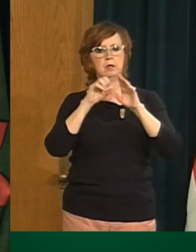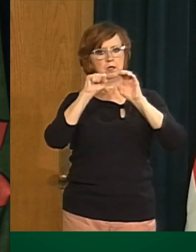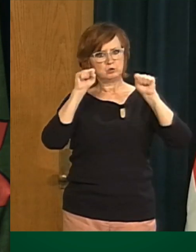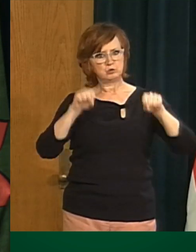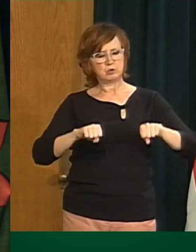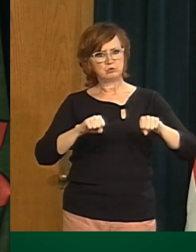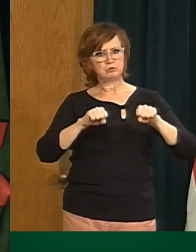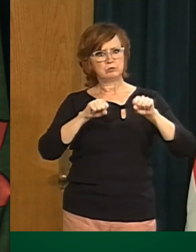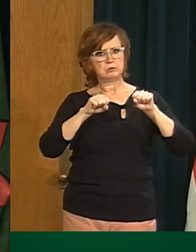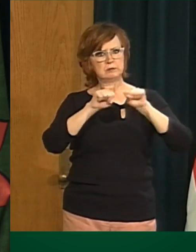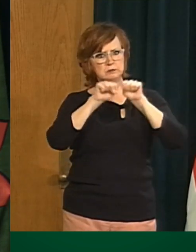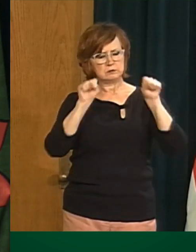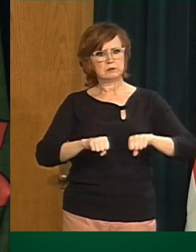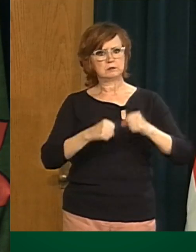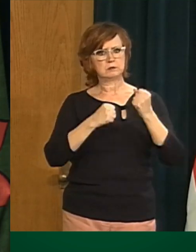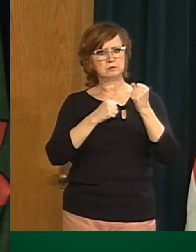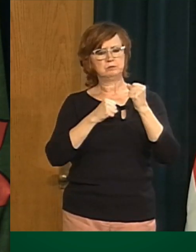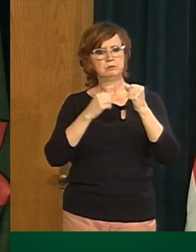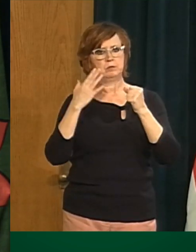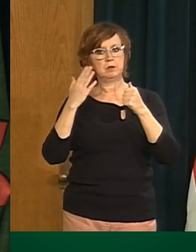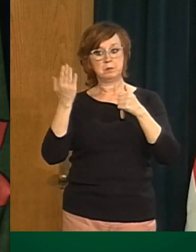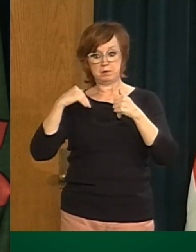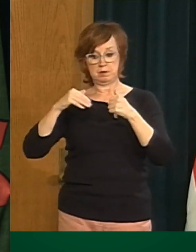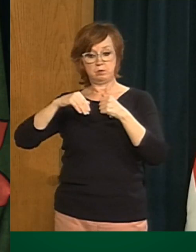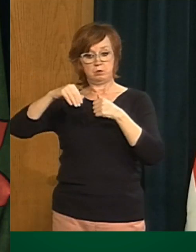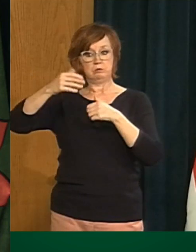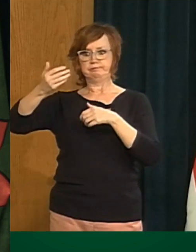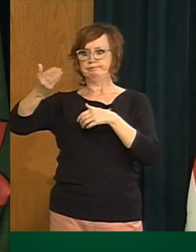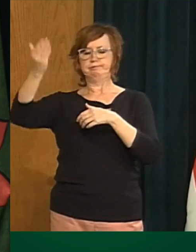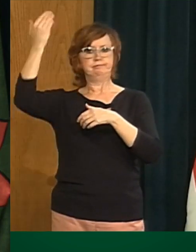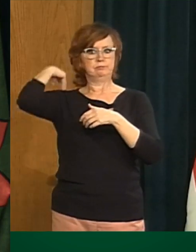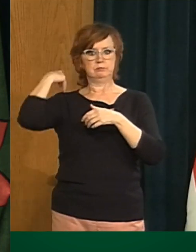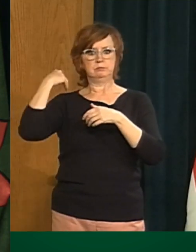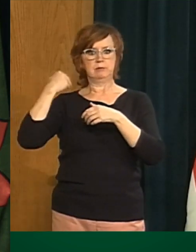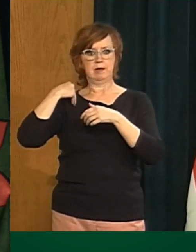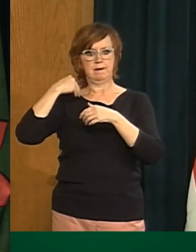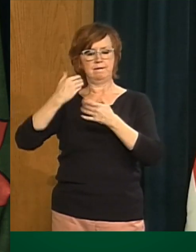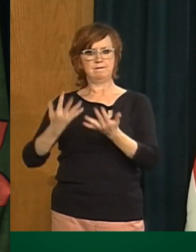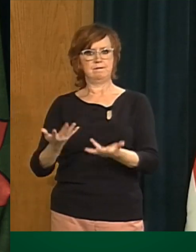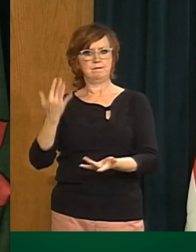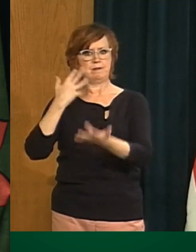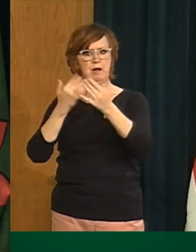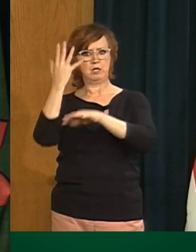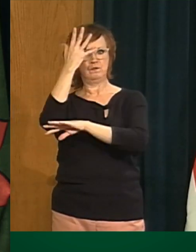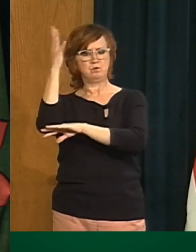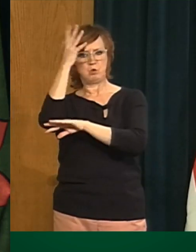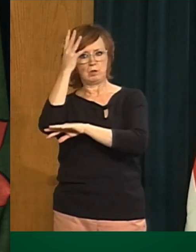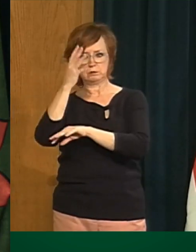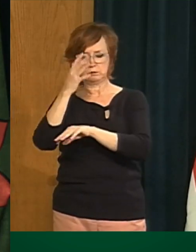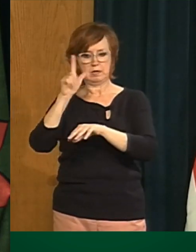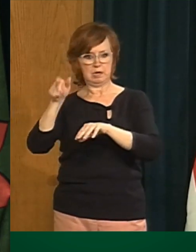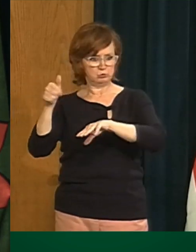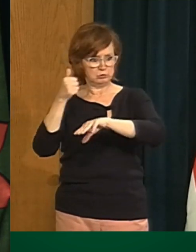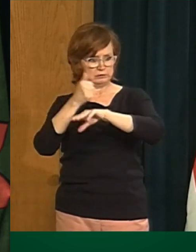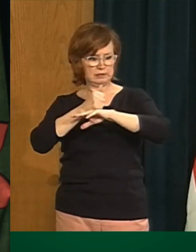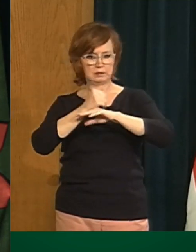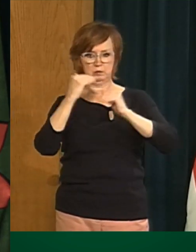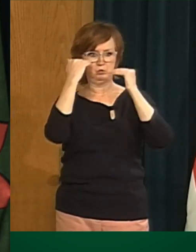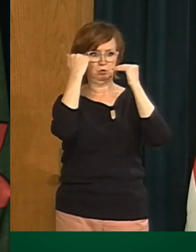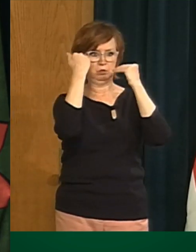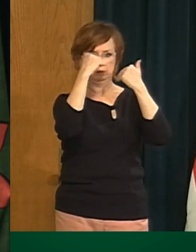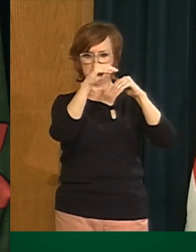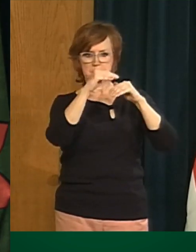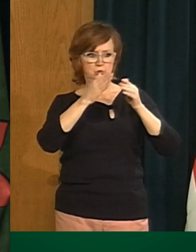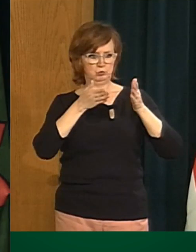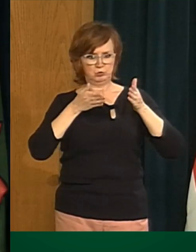particular area. It won't be a structure that is new to leadership, local leadership